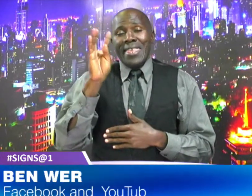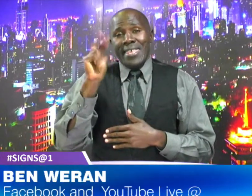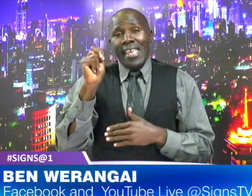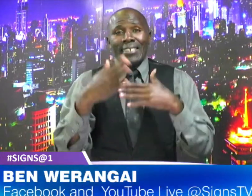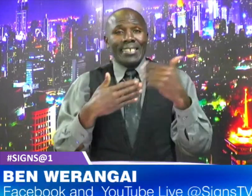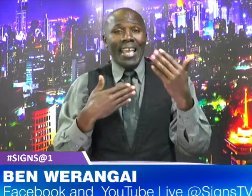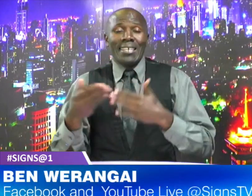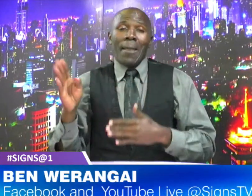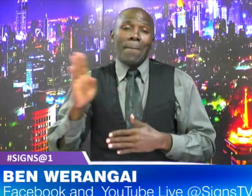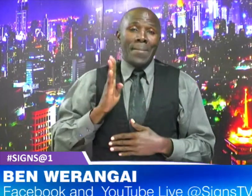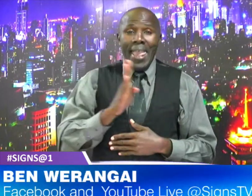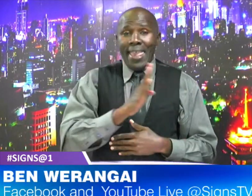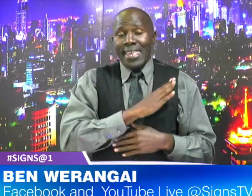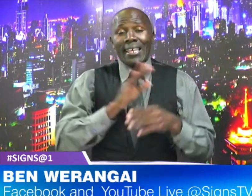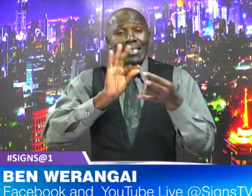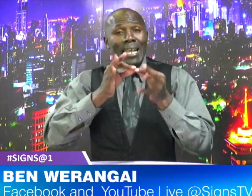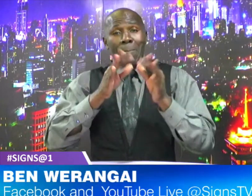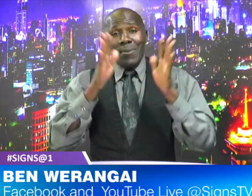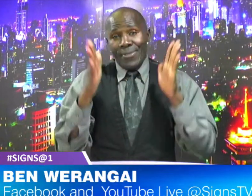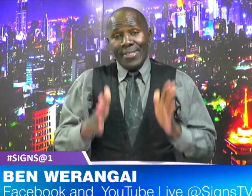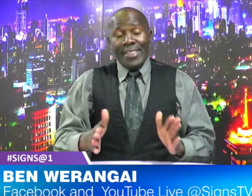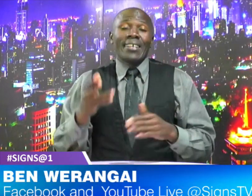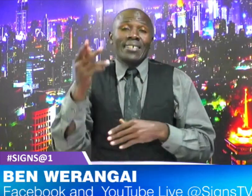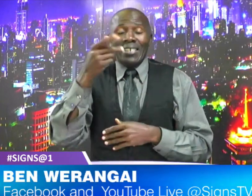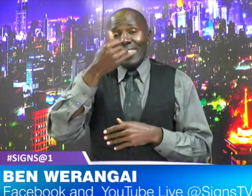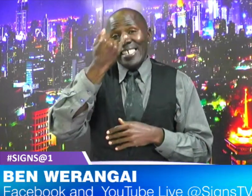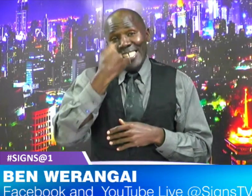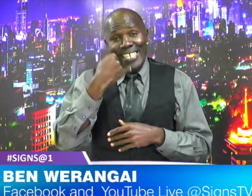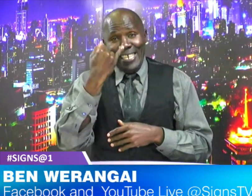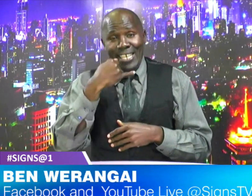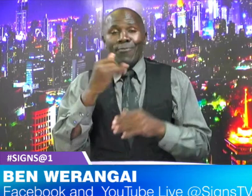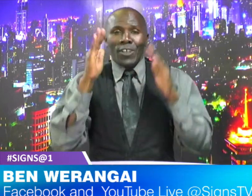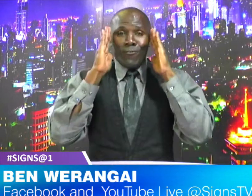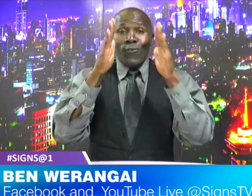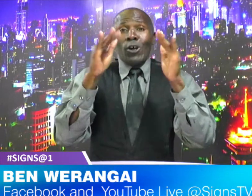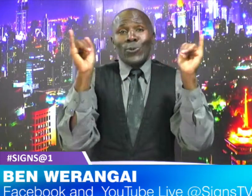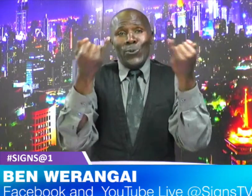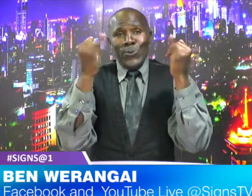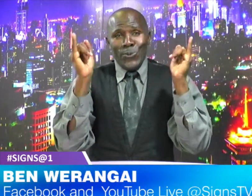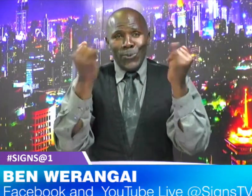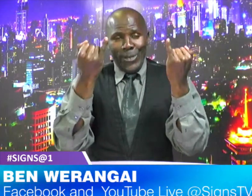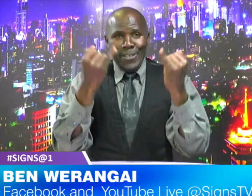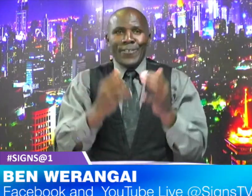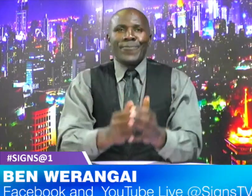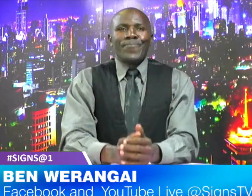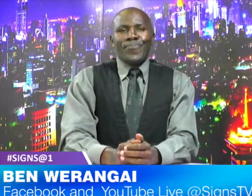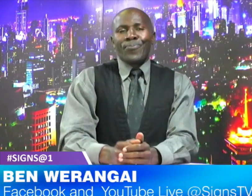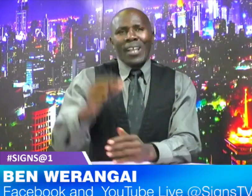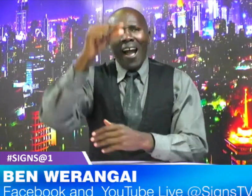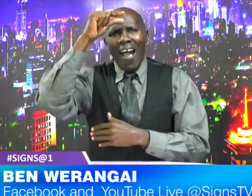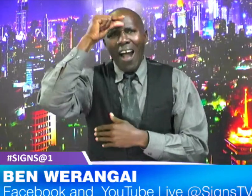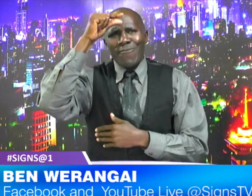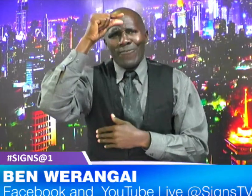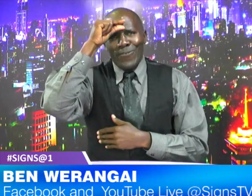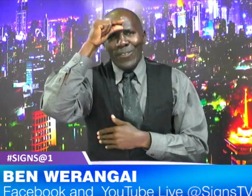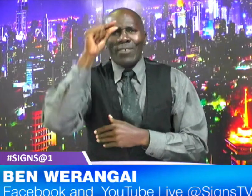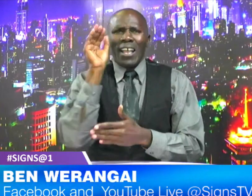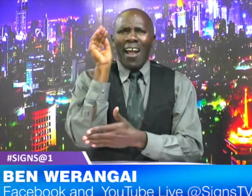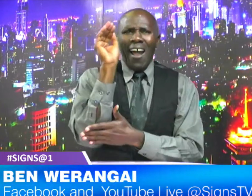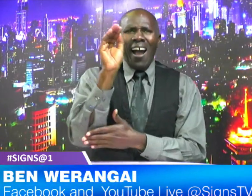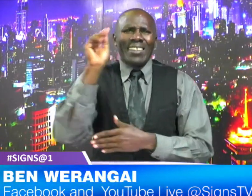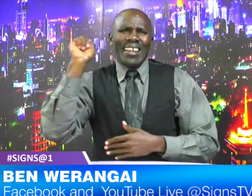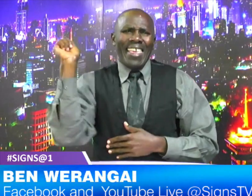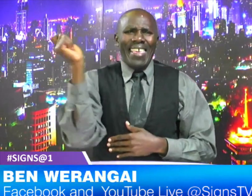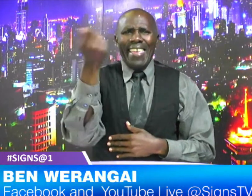Welcome to Science TV News at 1 with me, WERANGAI, and my voicing interpreter, Irene Chebiwat.